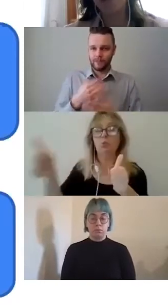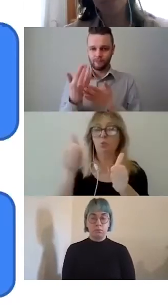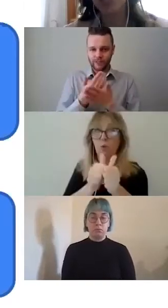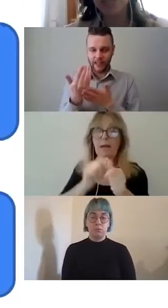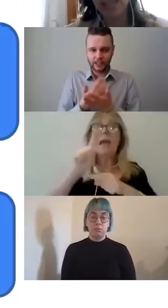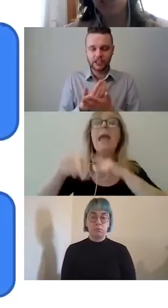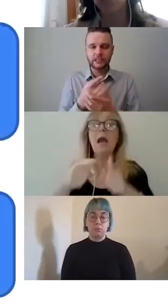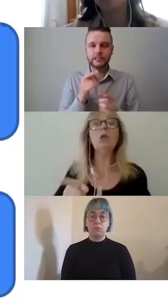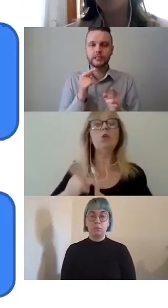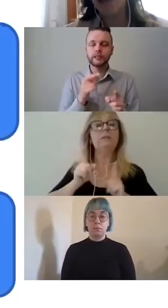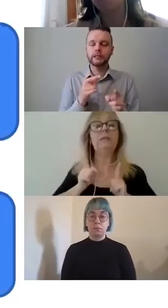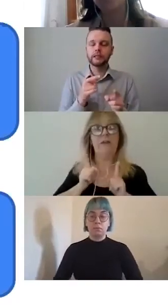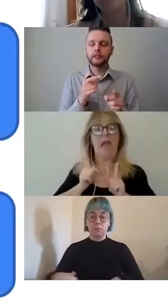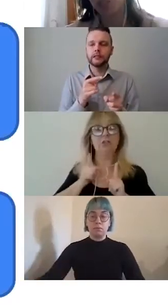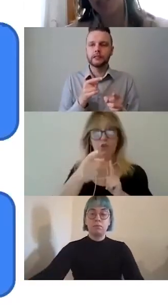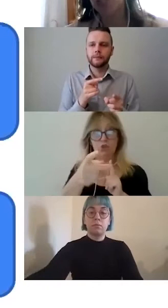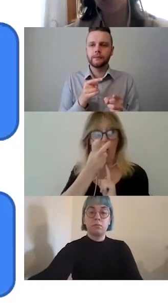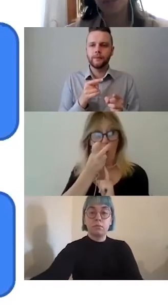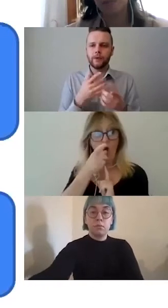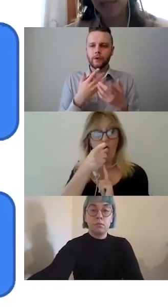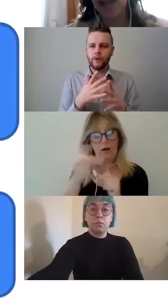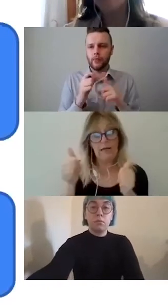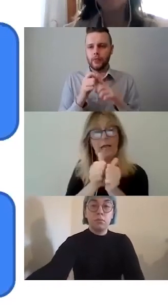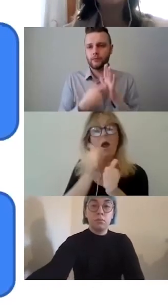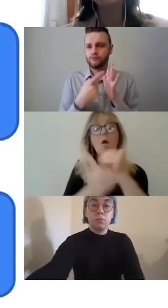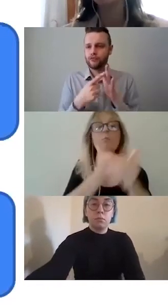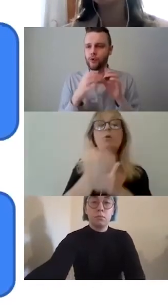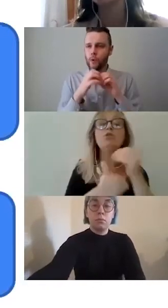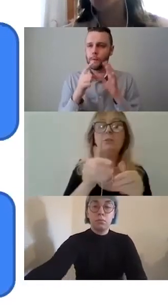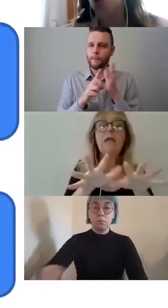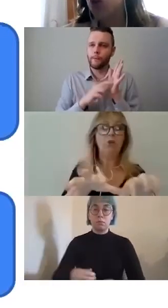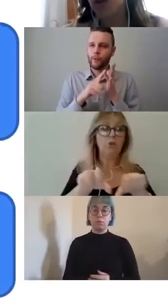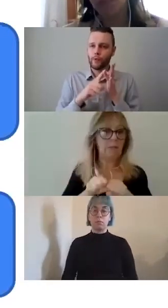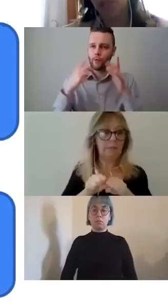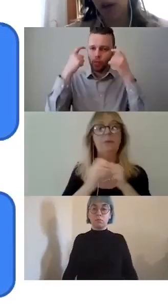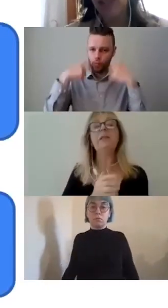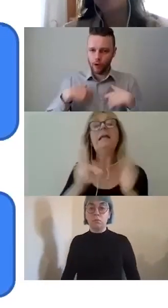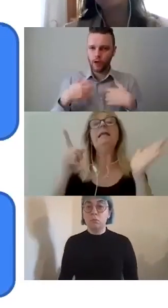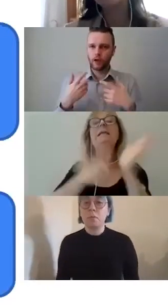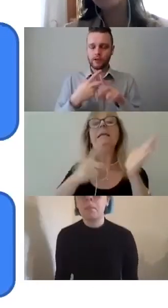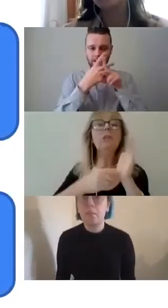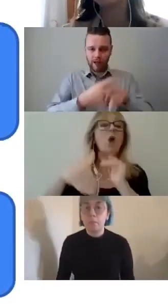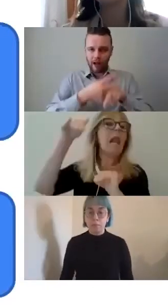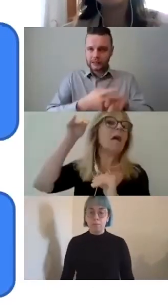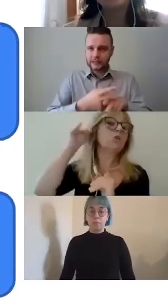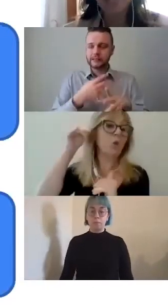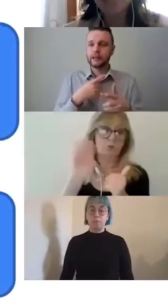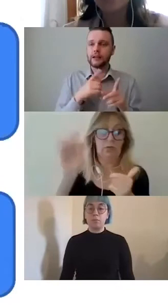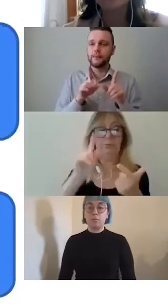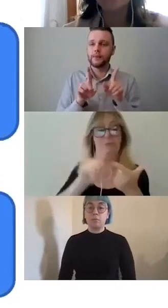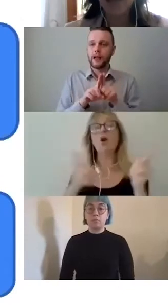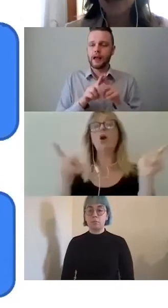protection, a pro bono lawyer, for example, a guardian, and listening to